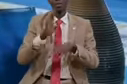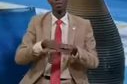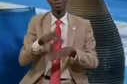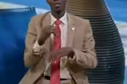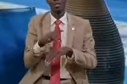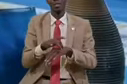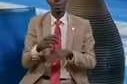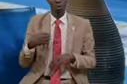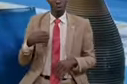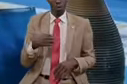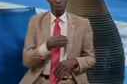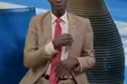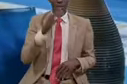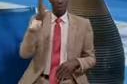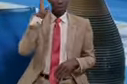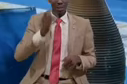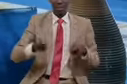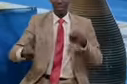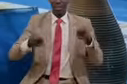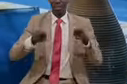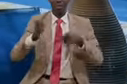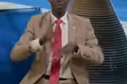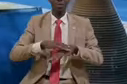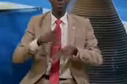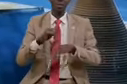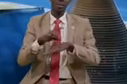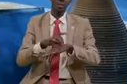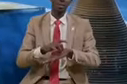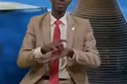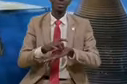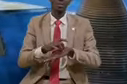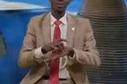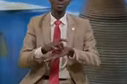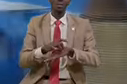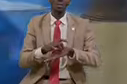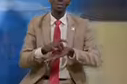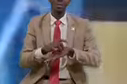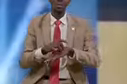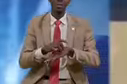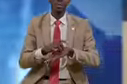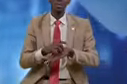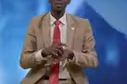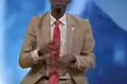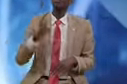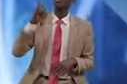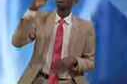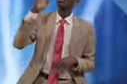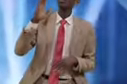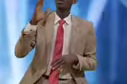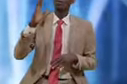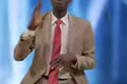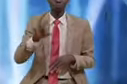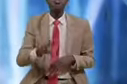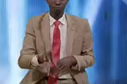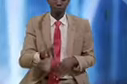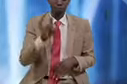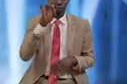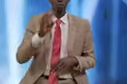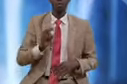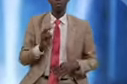We shall reign on the earth as God brings us out